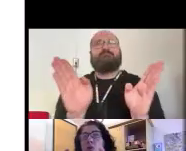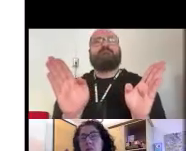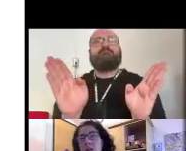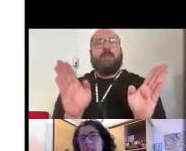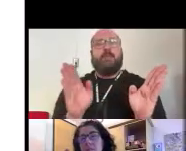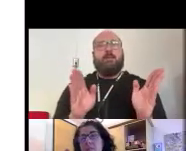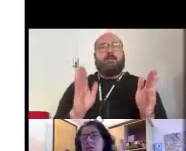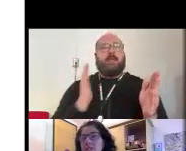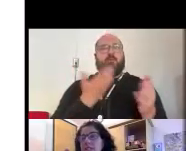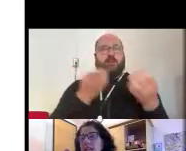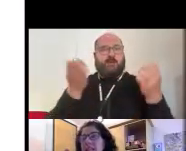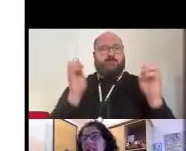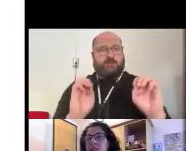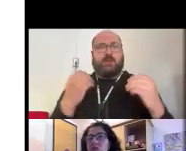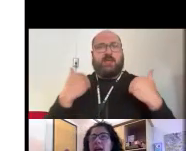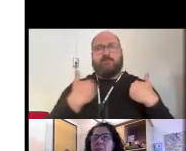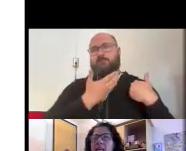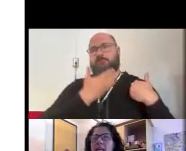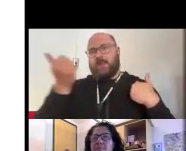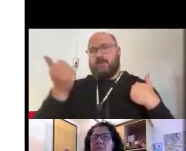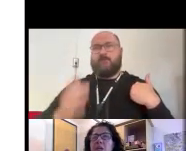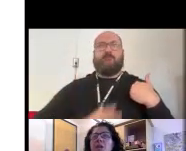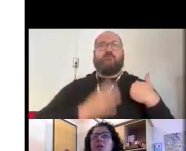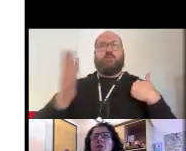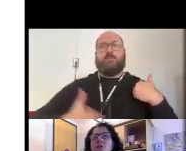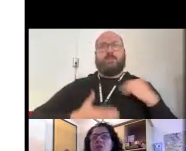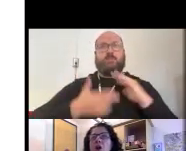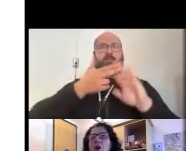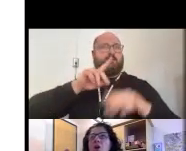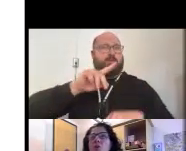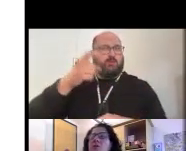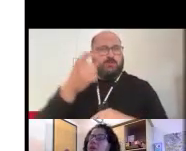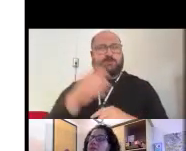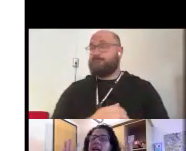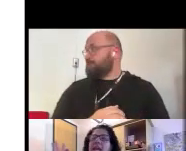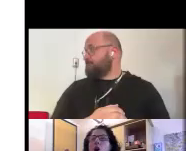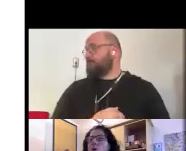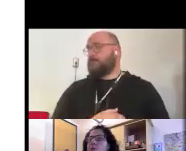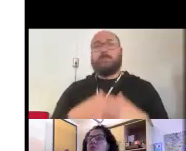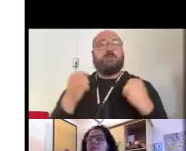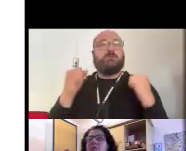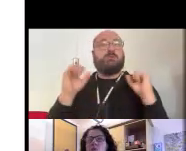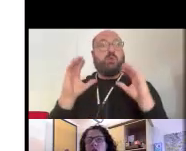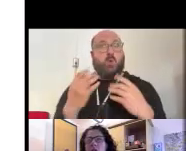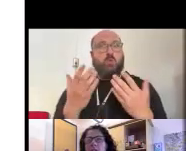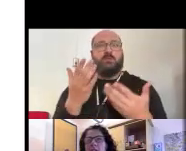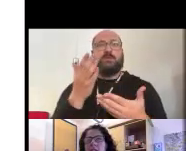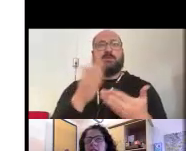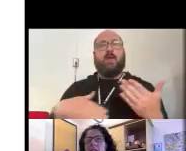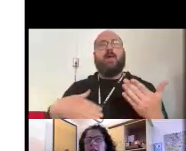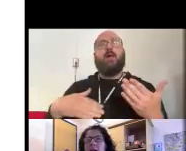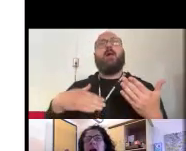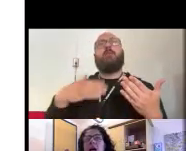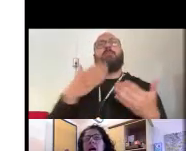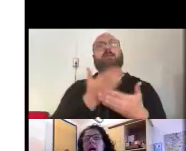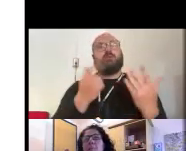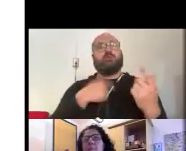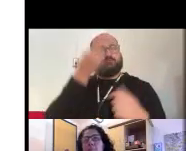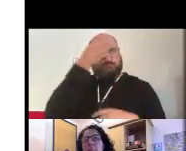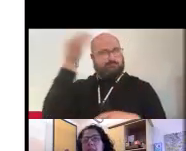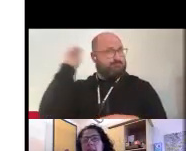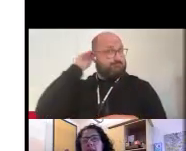getting formal autism diagnosis and it actually happening. So some take homes from this work.